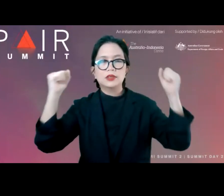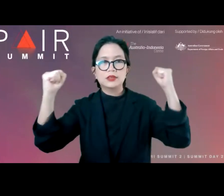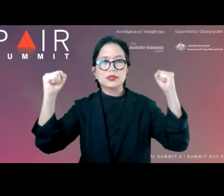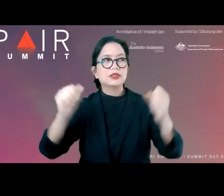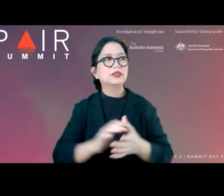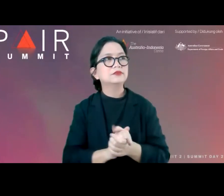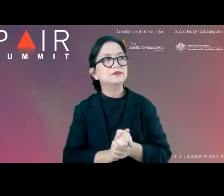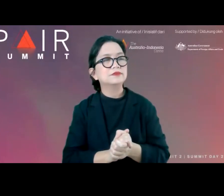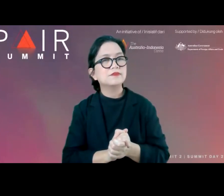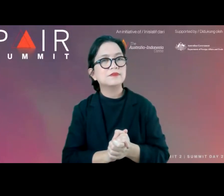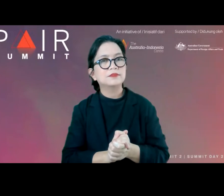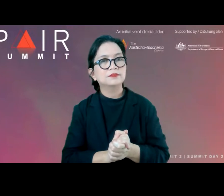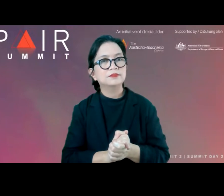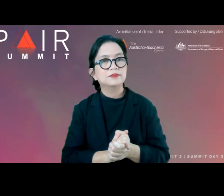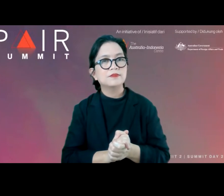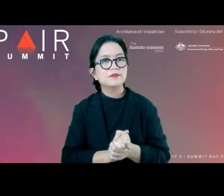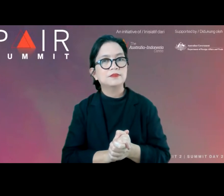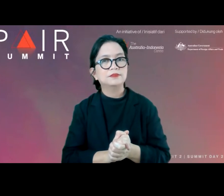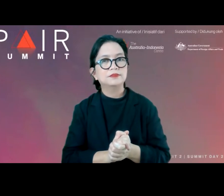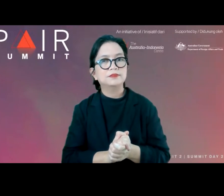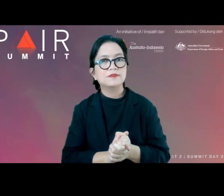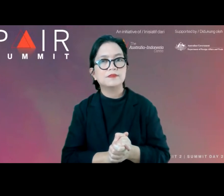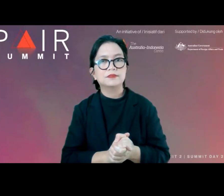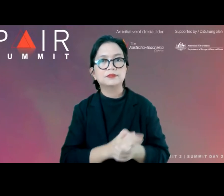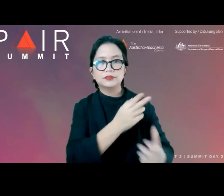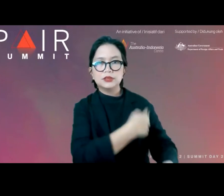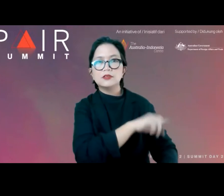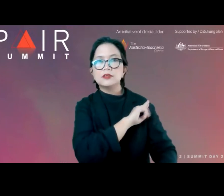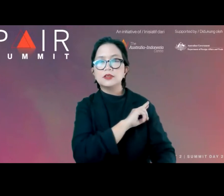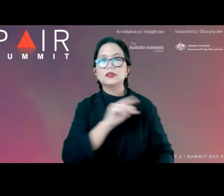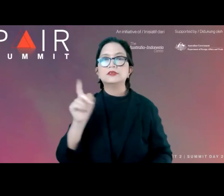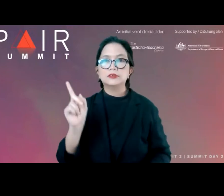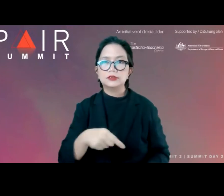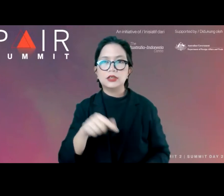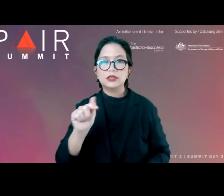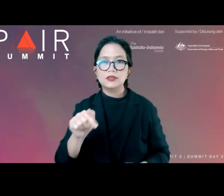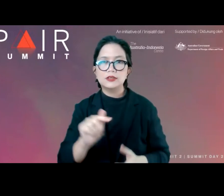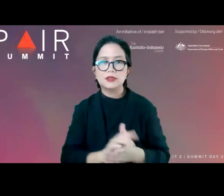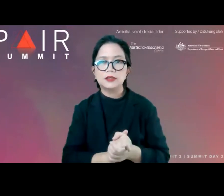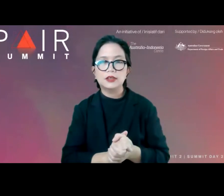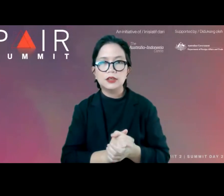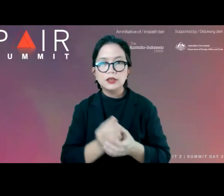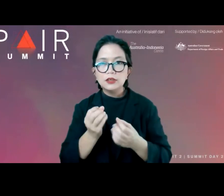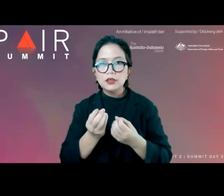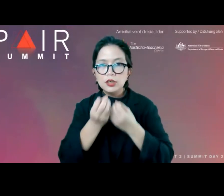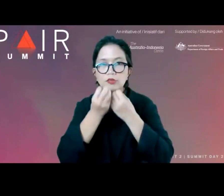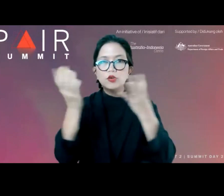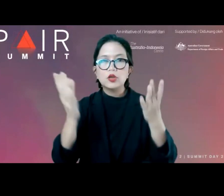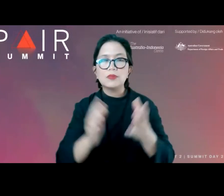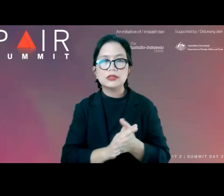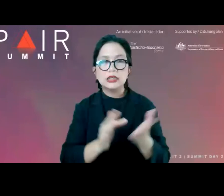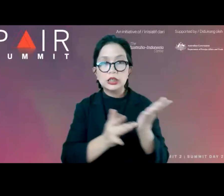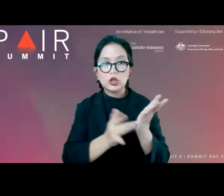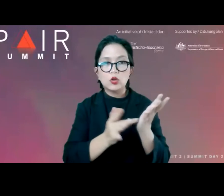The capacity of the IT infrastructure in different parts of the country has to be also borne in mind. I